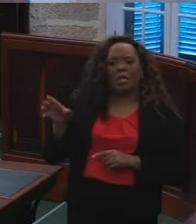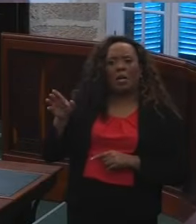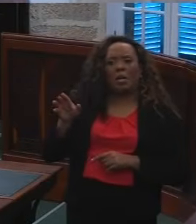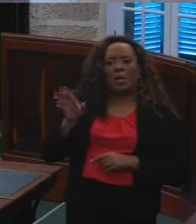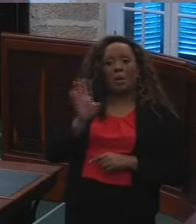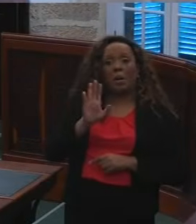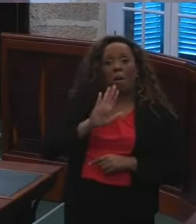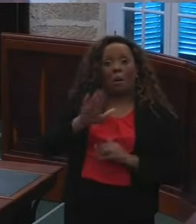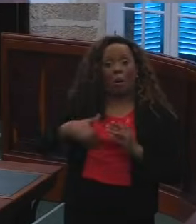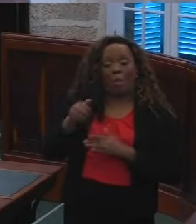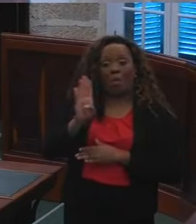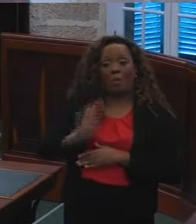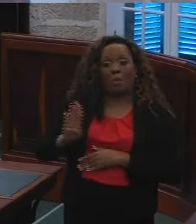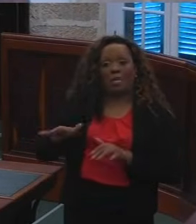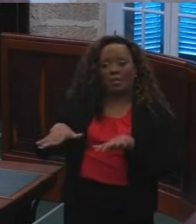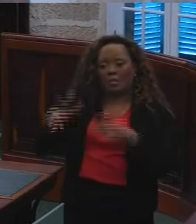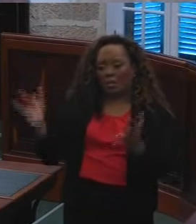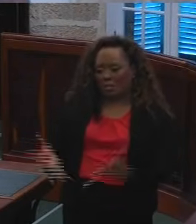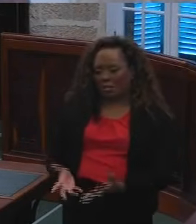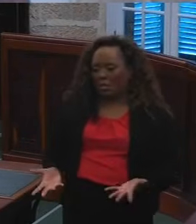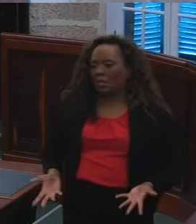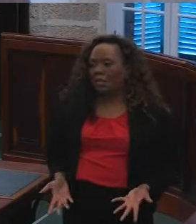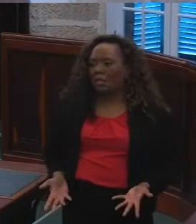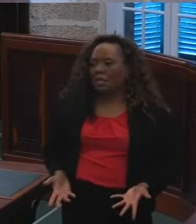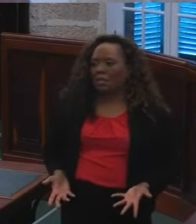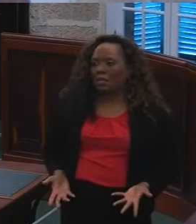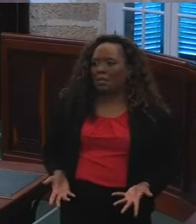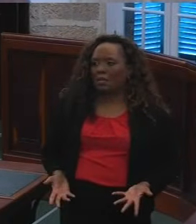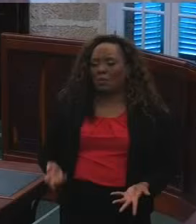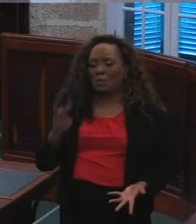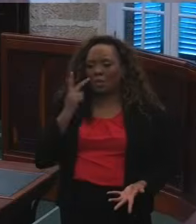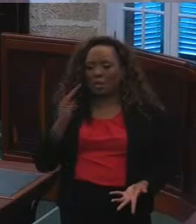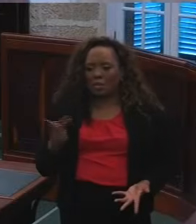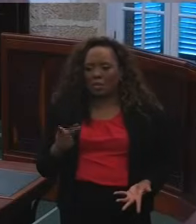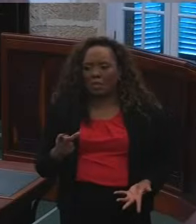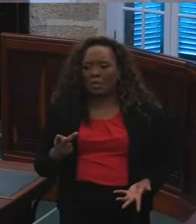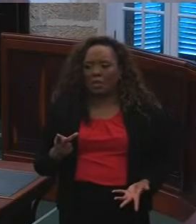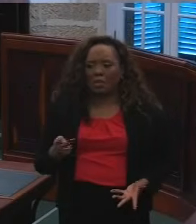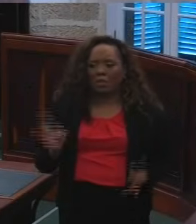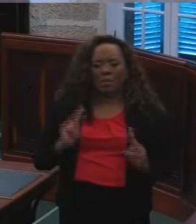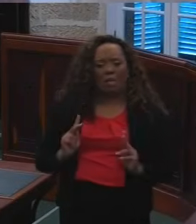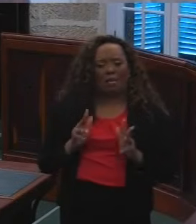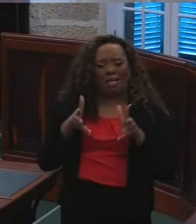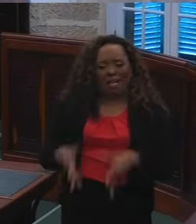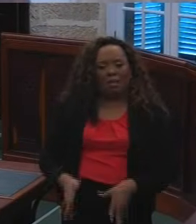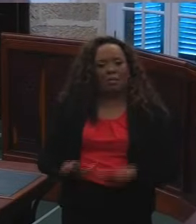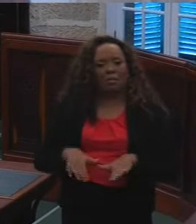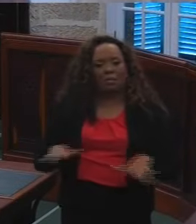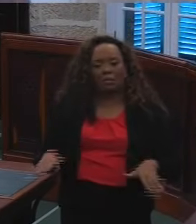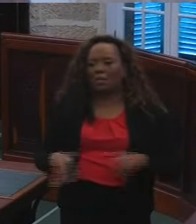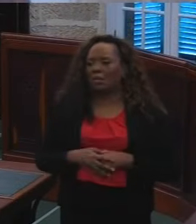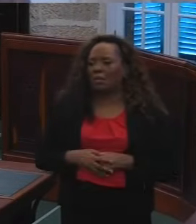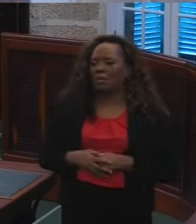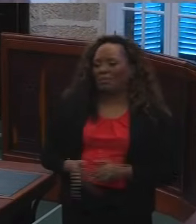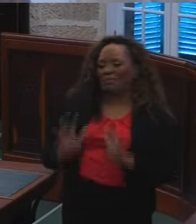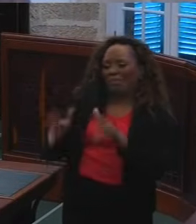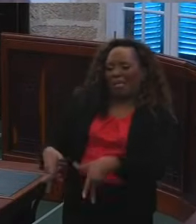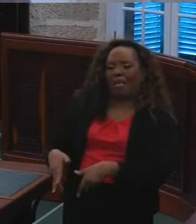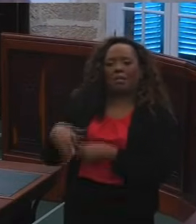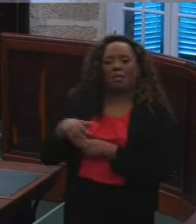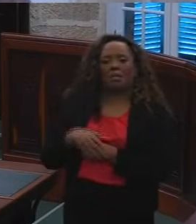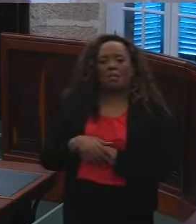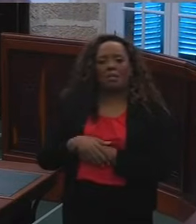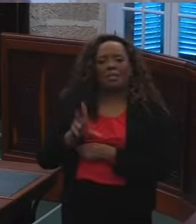our children. It's happening to those persons with disabilities. And unfortunately, Mr. Speaker,